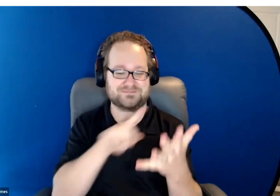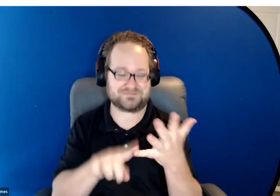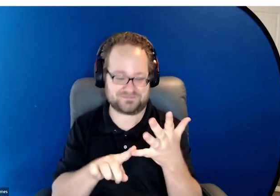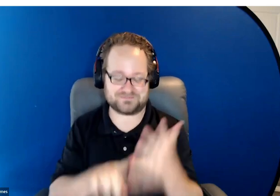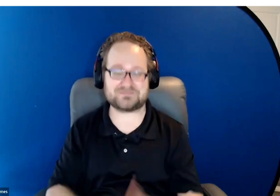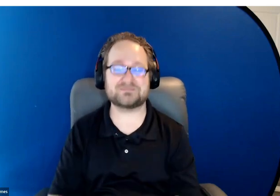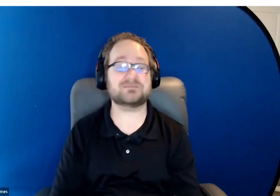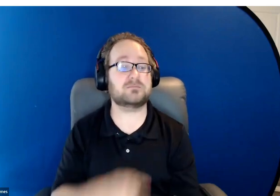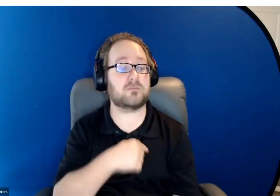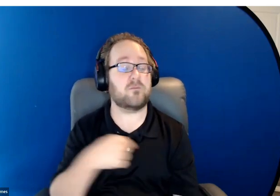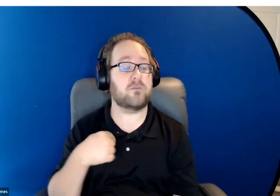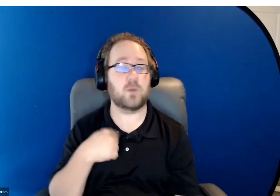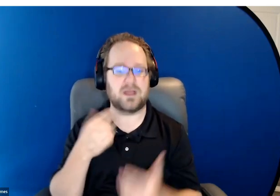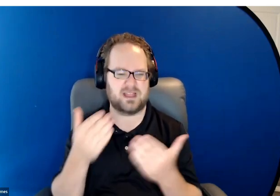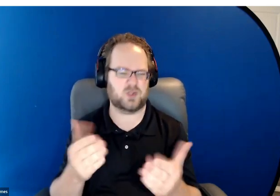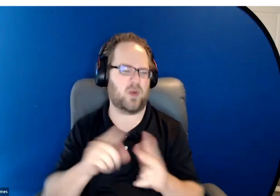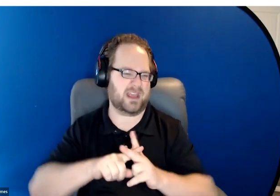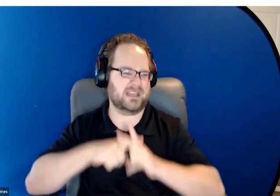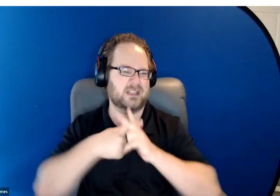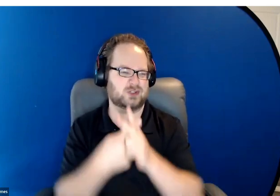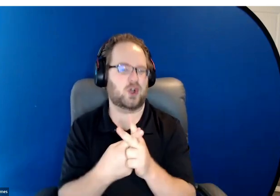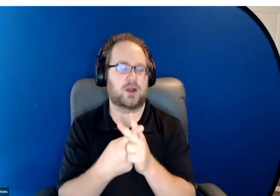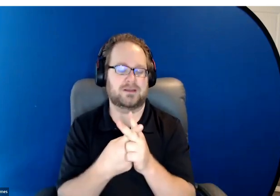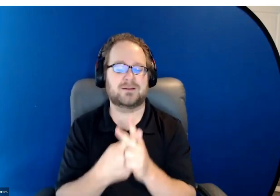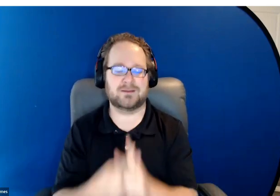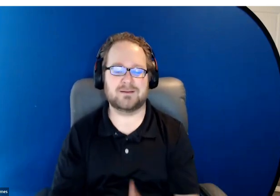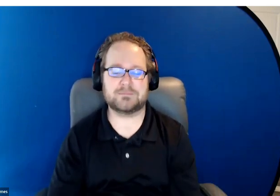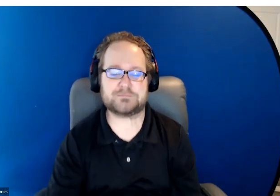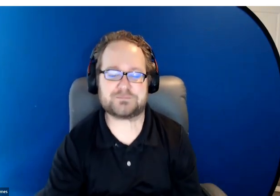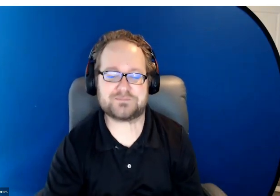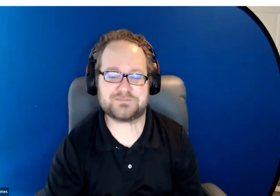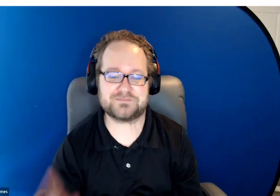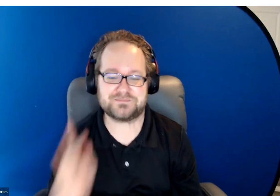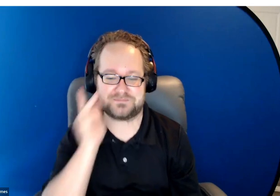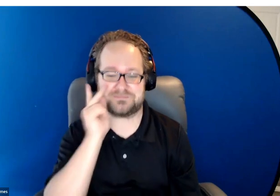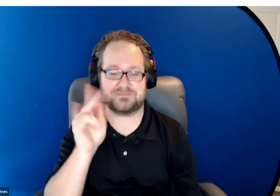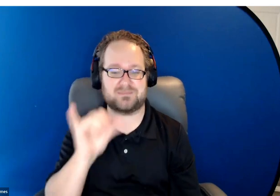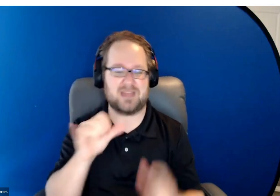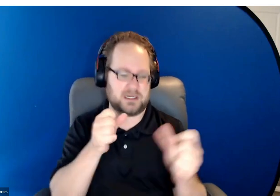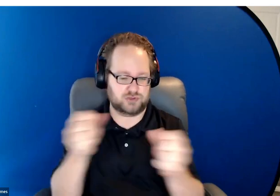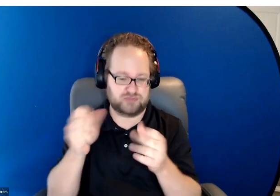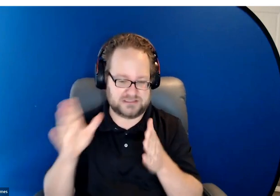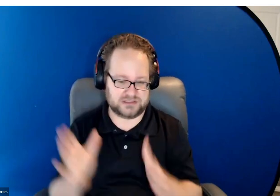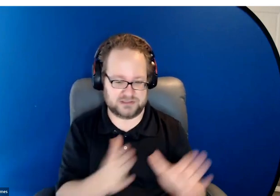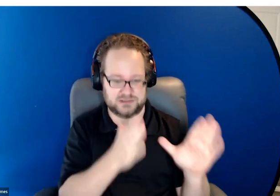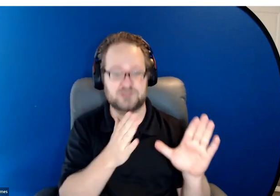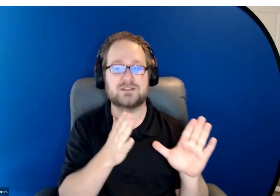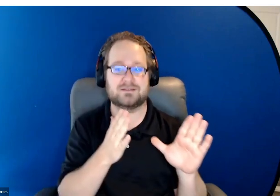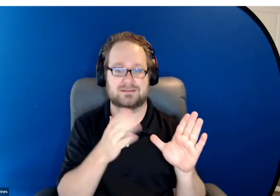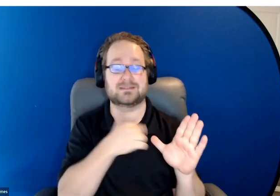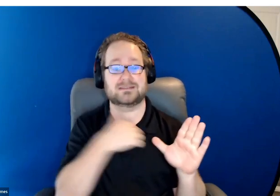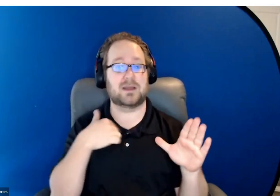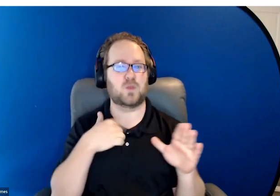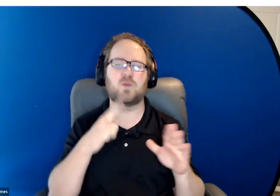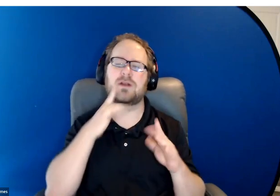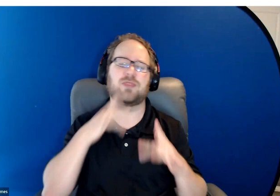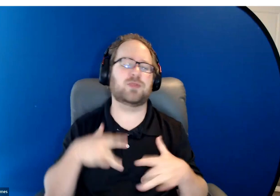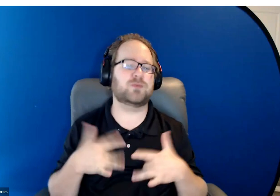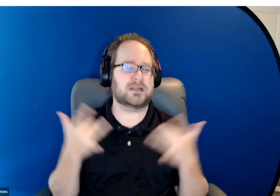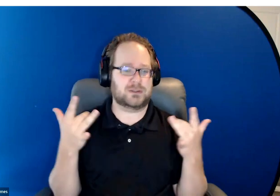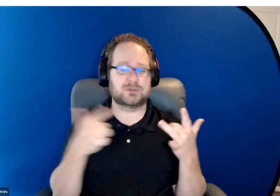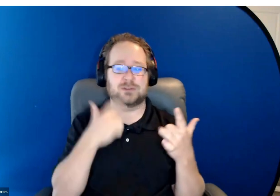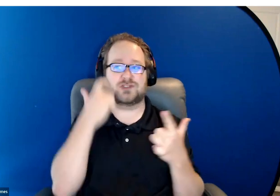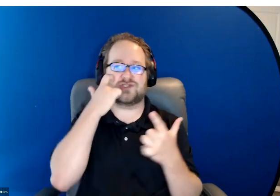So let me get started in getting into the strategic framework, which we are thrilled was just delivered